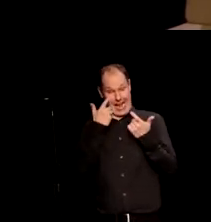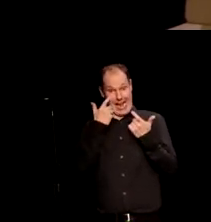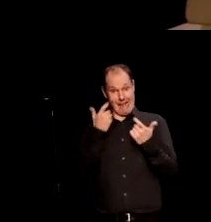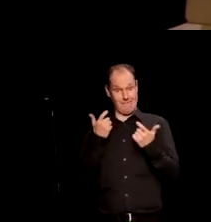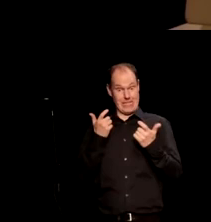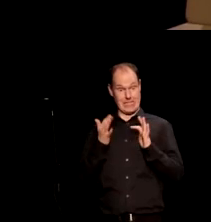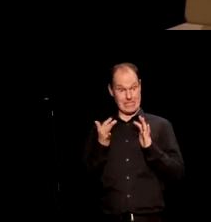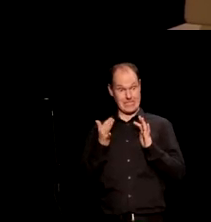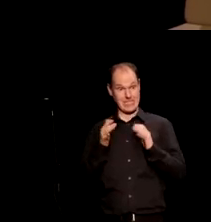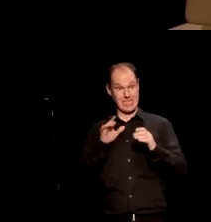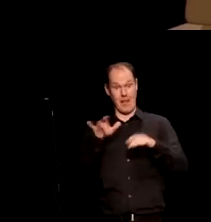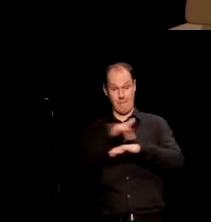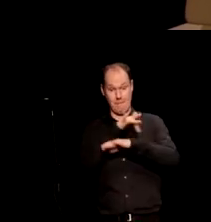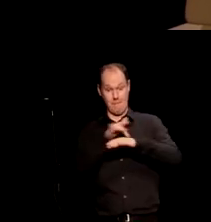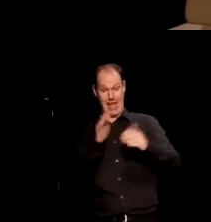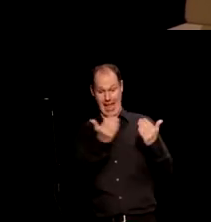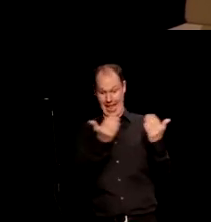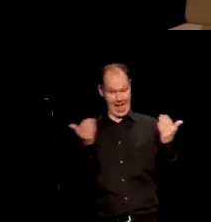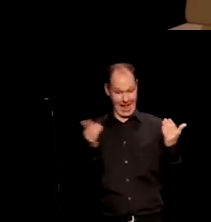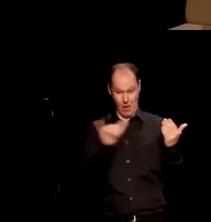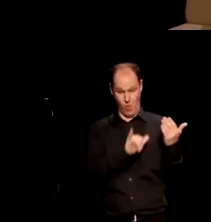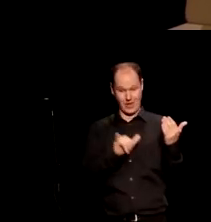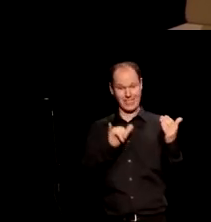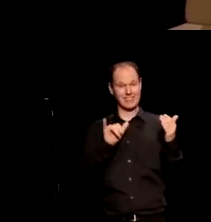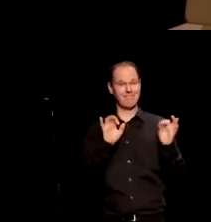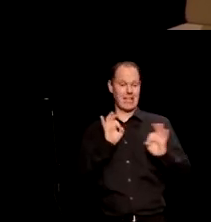about which scenes I wanted to choose because of that.